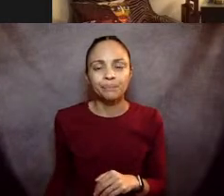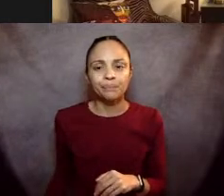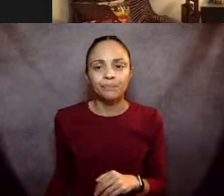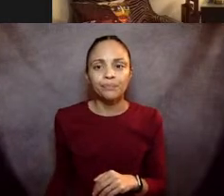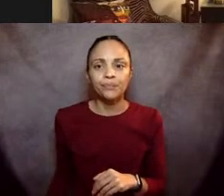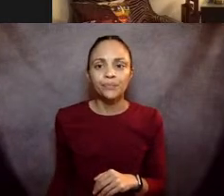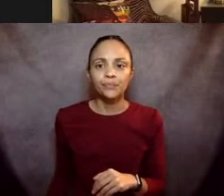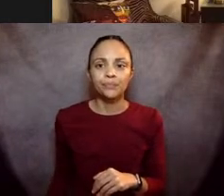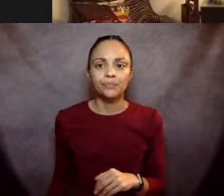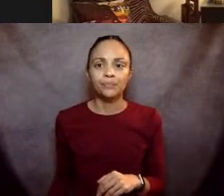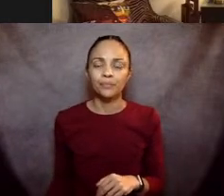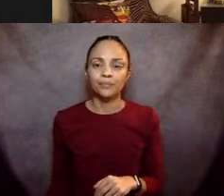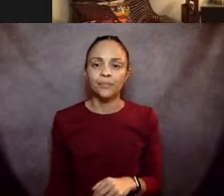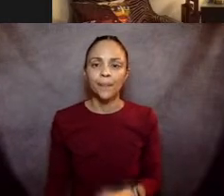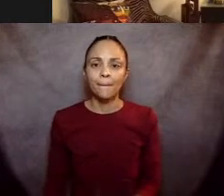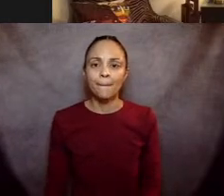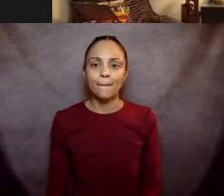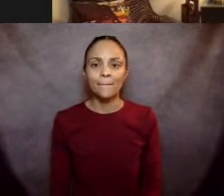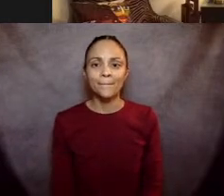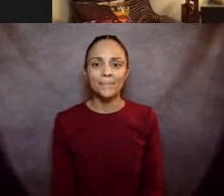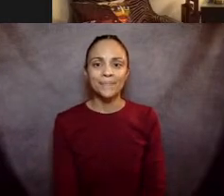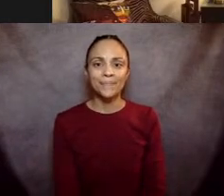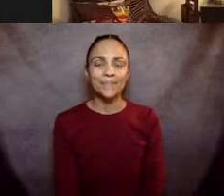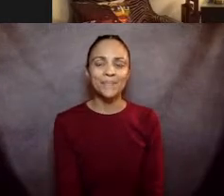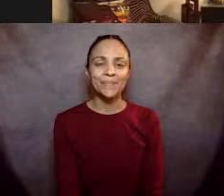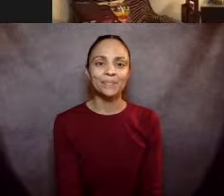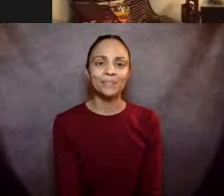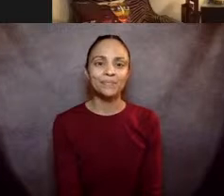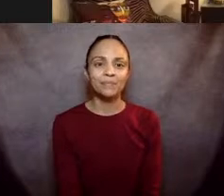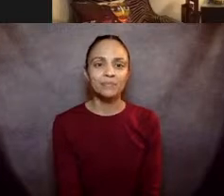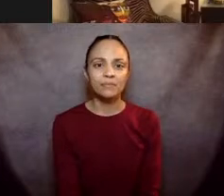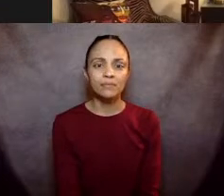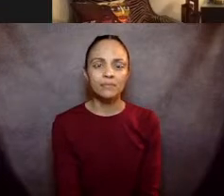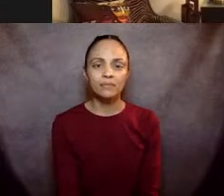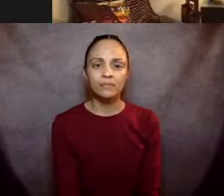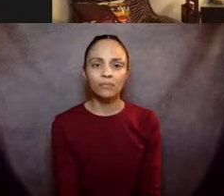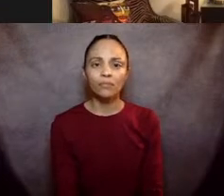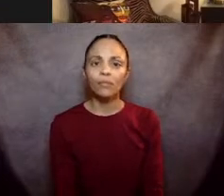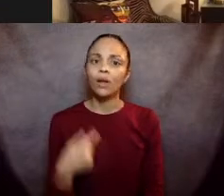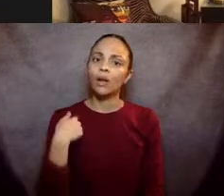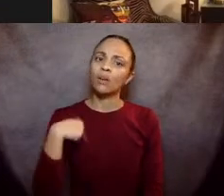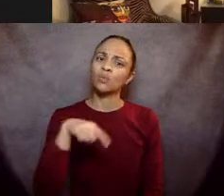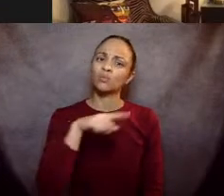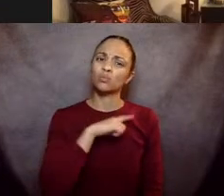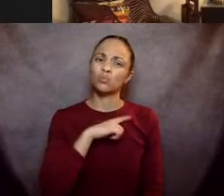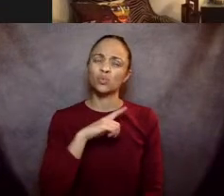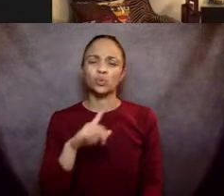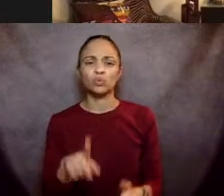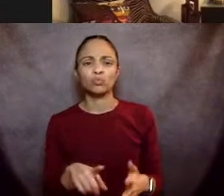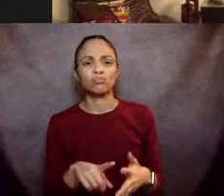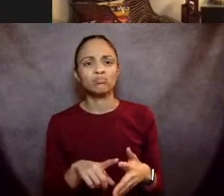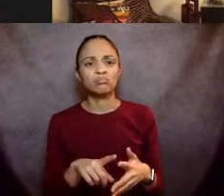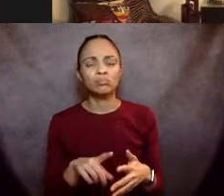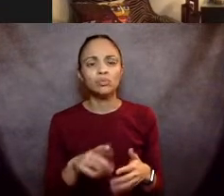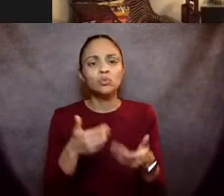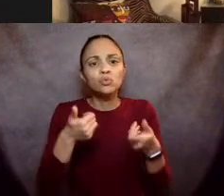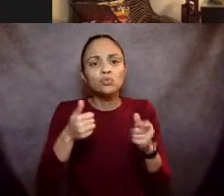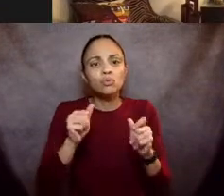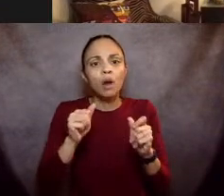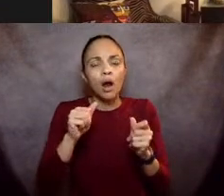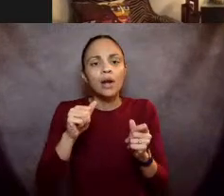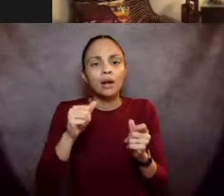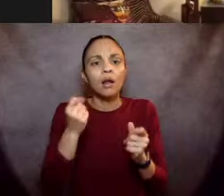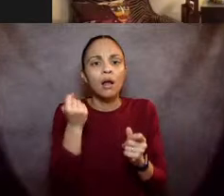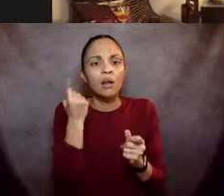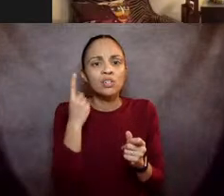isolations, because we're dealing with lateral axial movement. We're having to sort of stand still. So